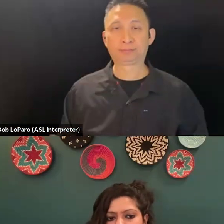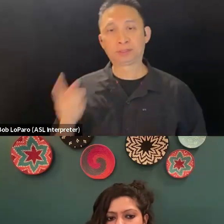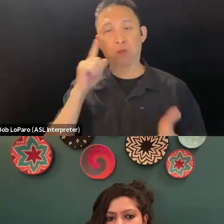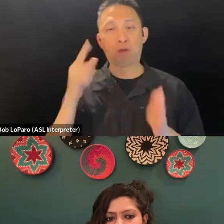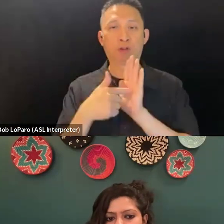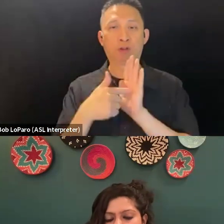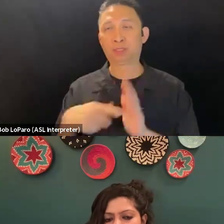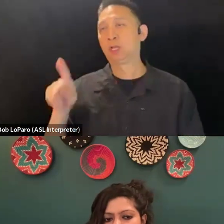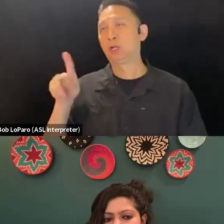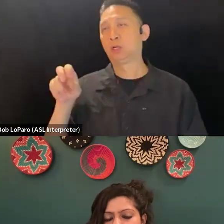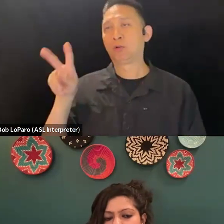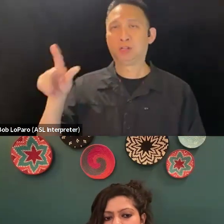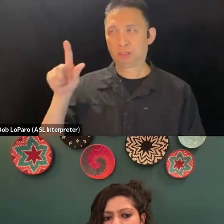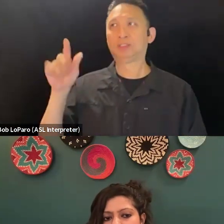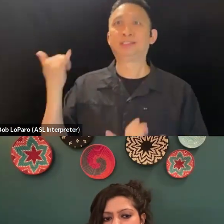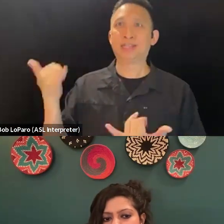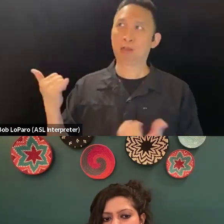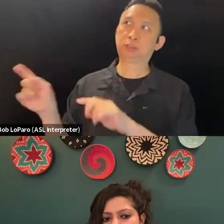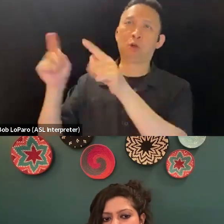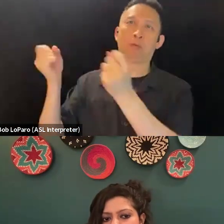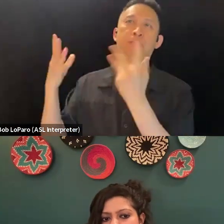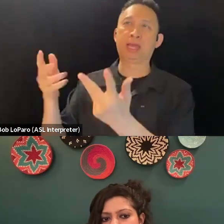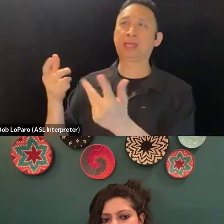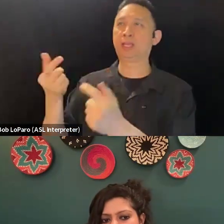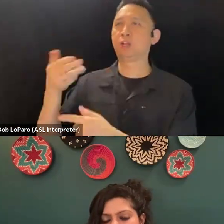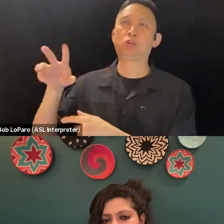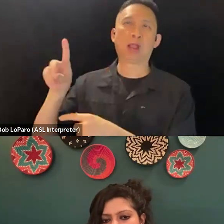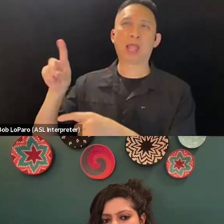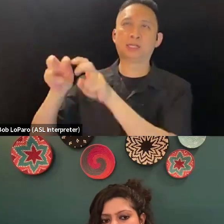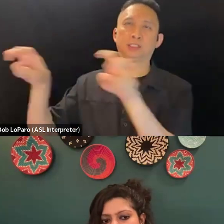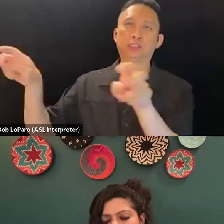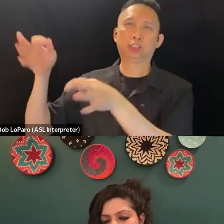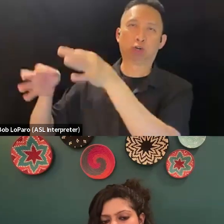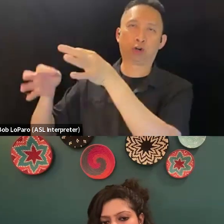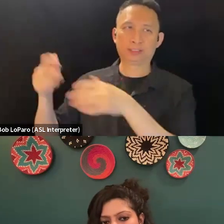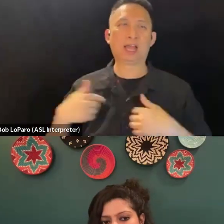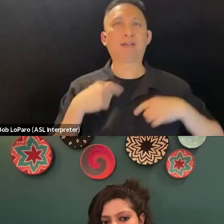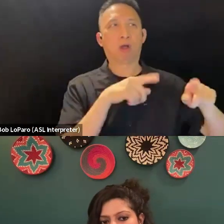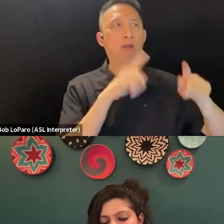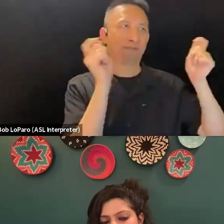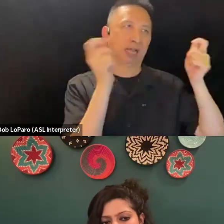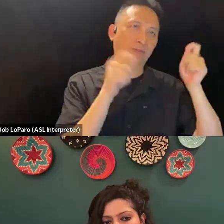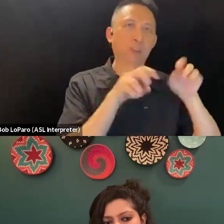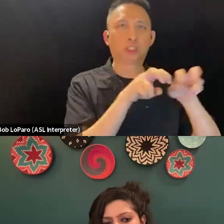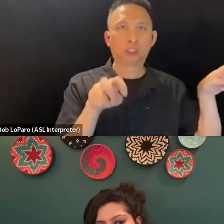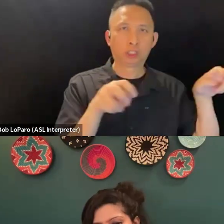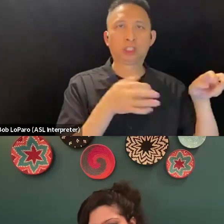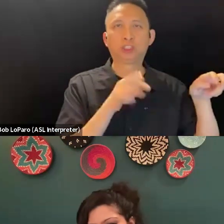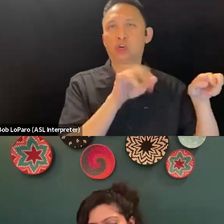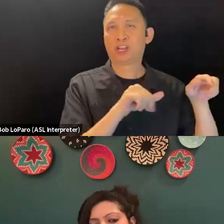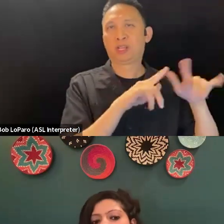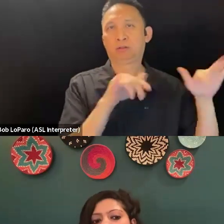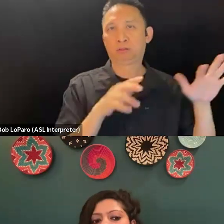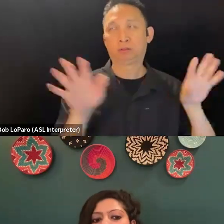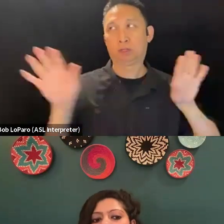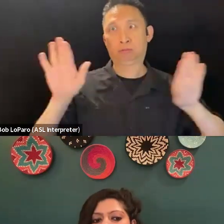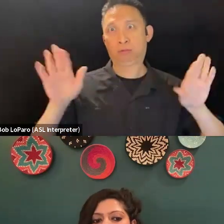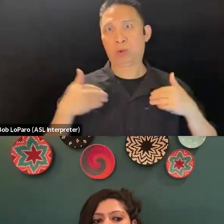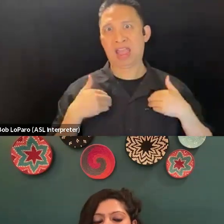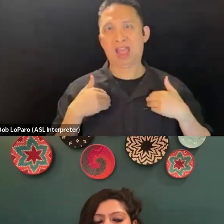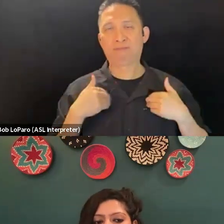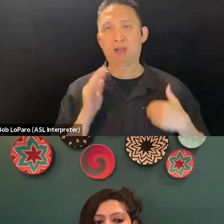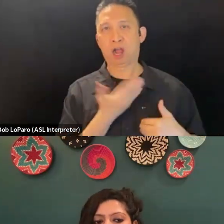direction, which is basically that we are all right now while talking are kind of saying that there are certain things that we have to do in